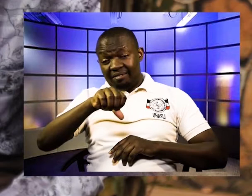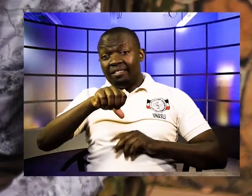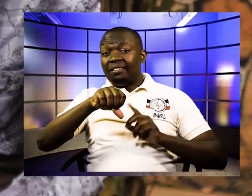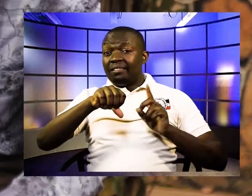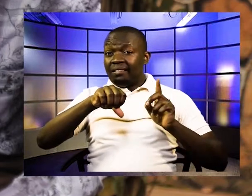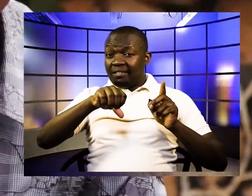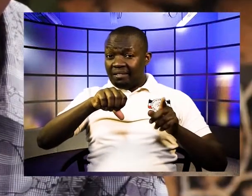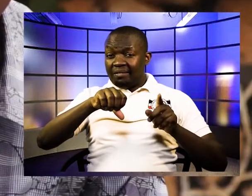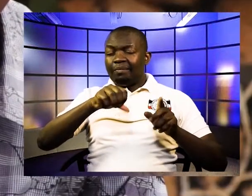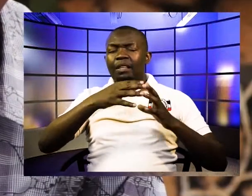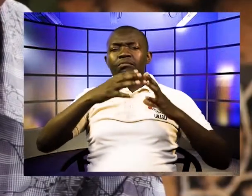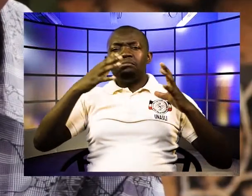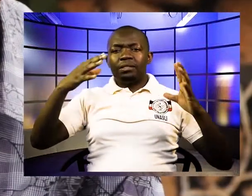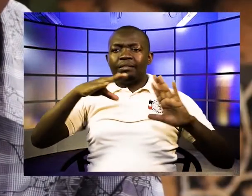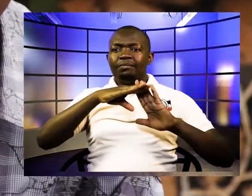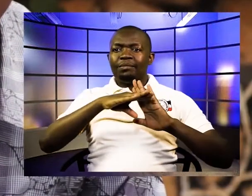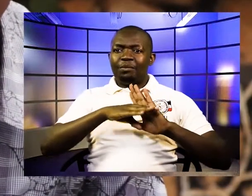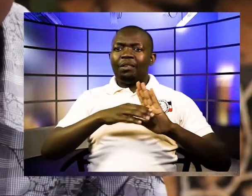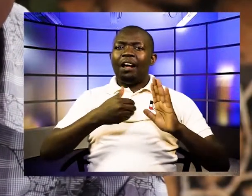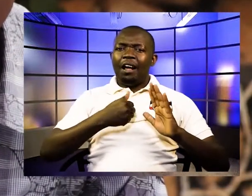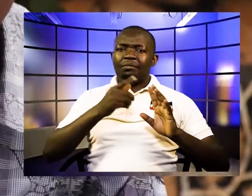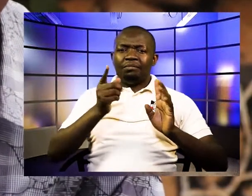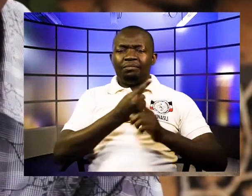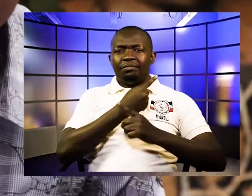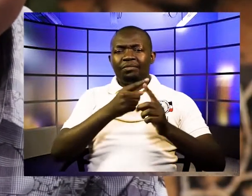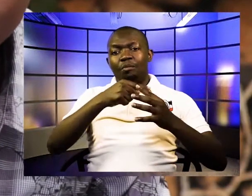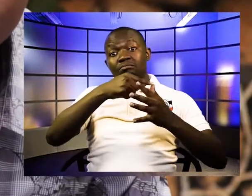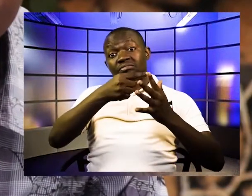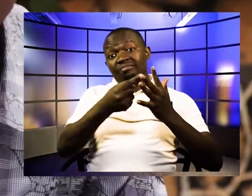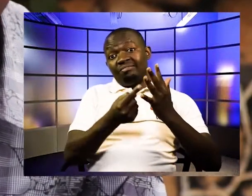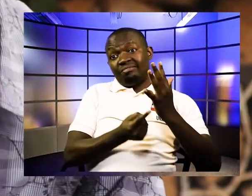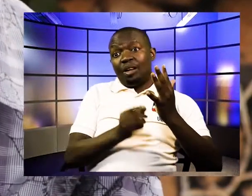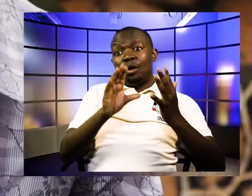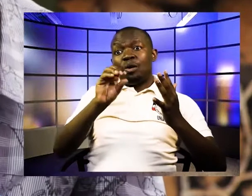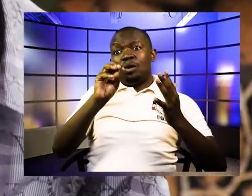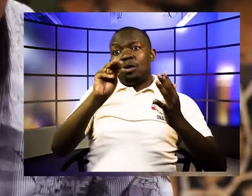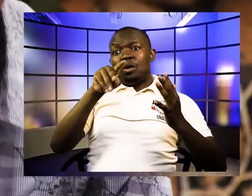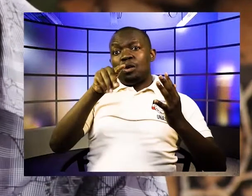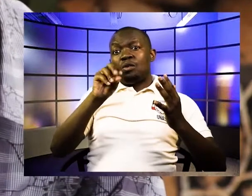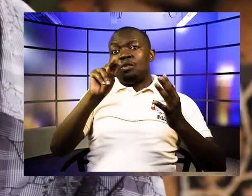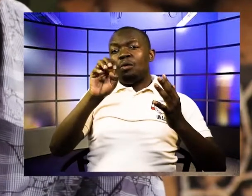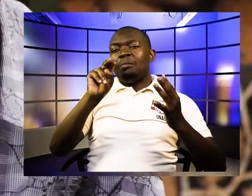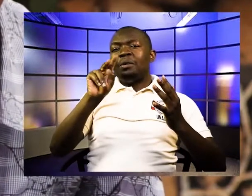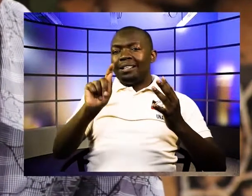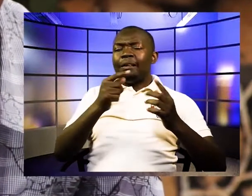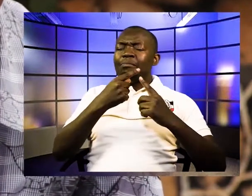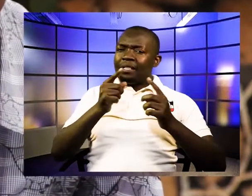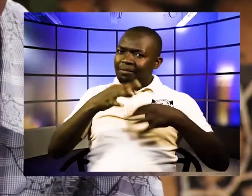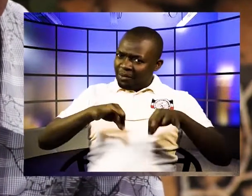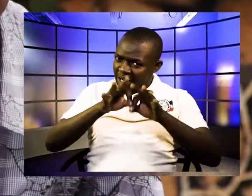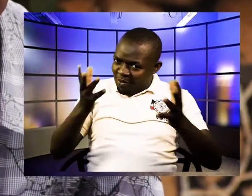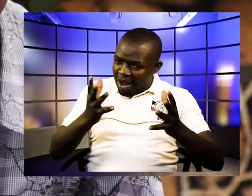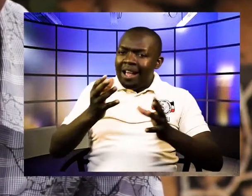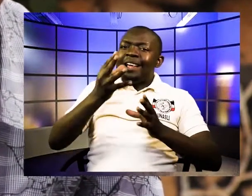2009. And it's a big program that has a number of components, but the key thing there is an inclusive economic empowerment